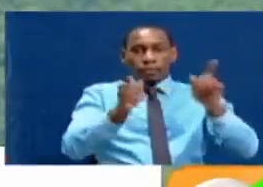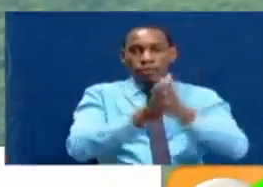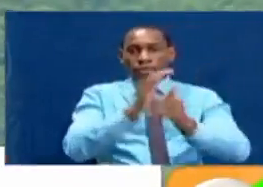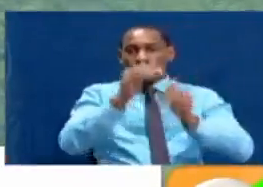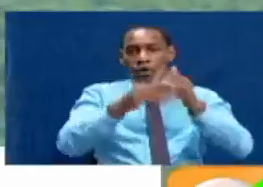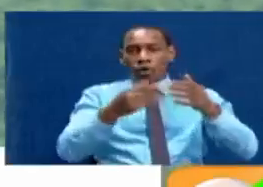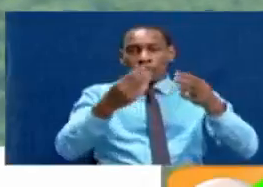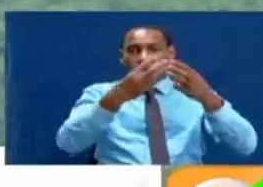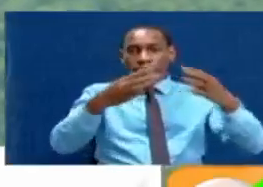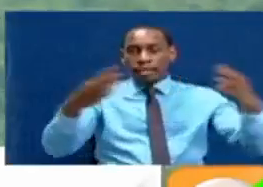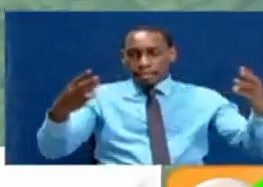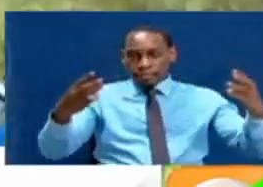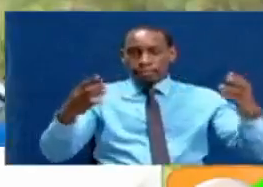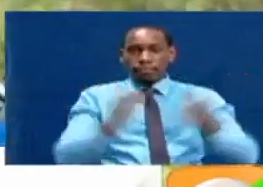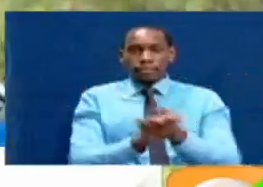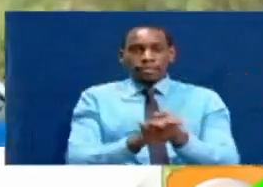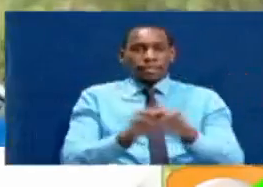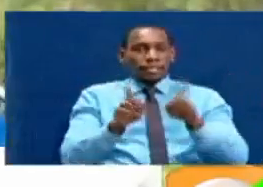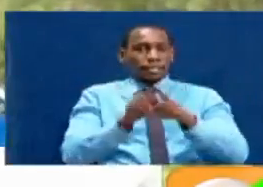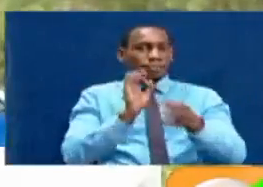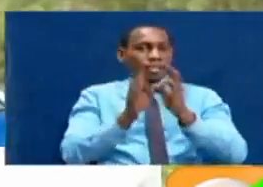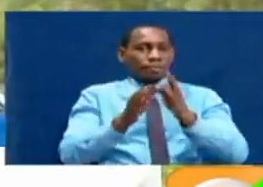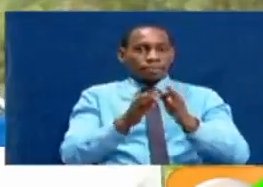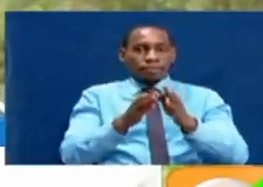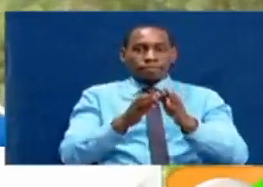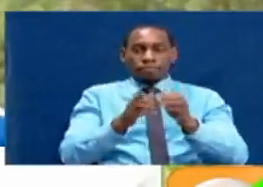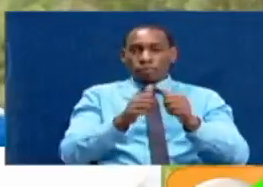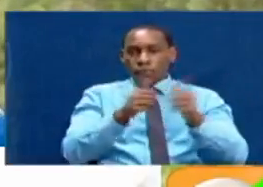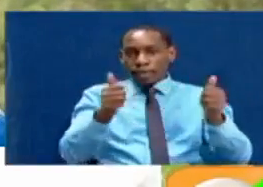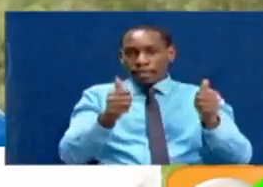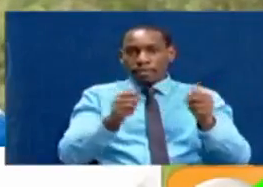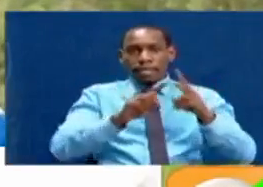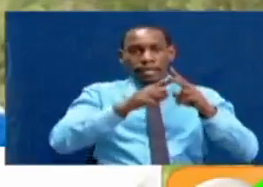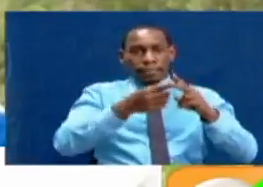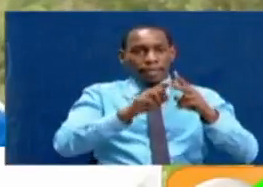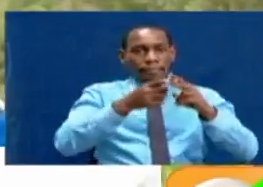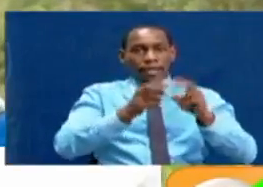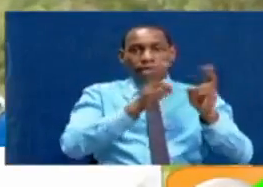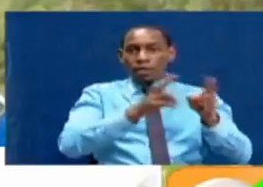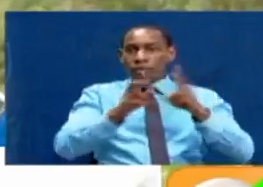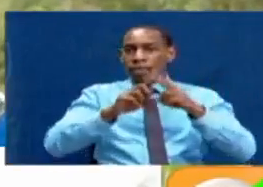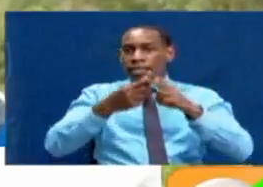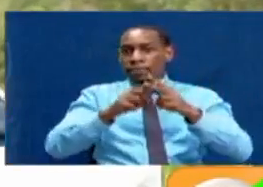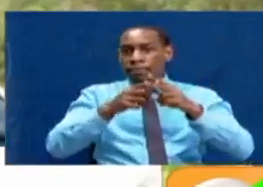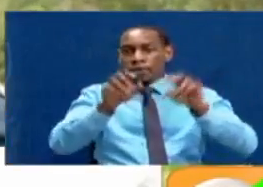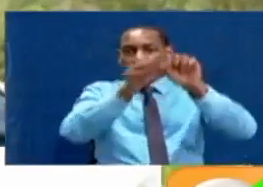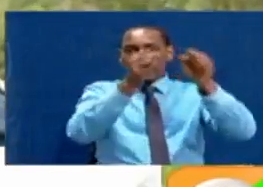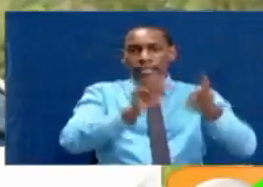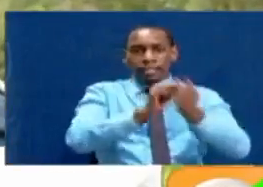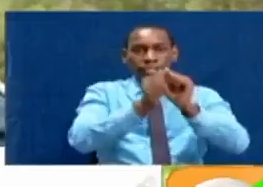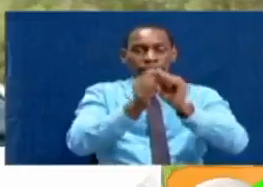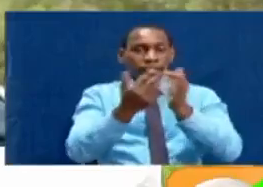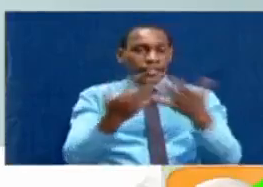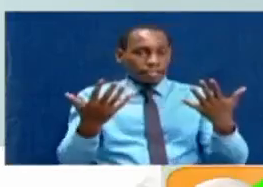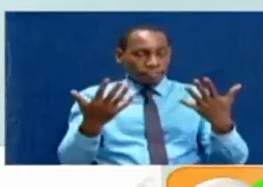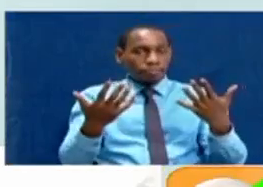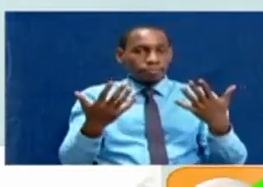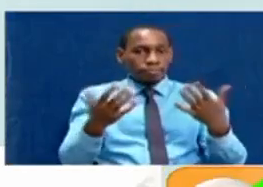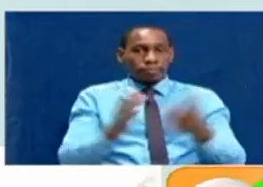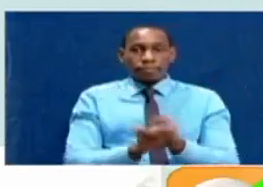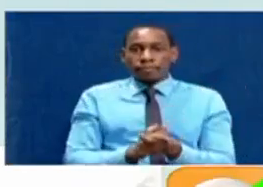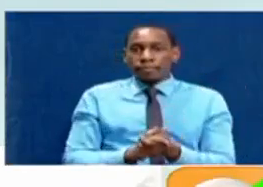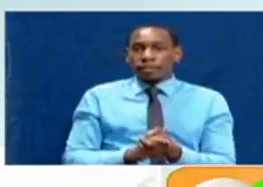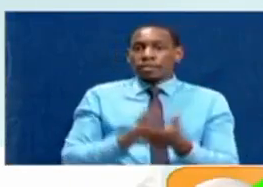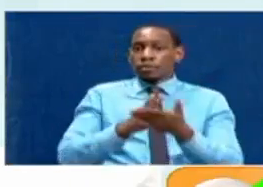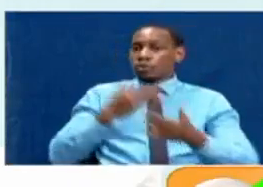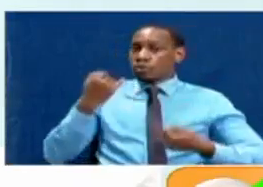line, the conductors, how they are. And if it's on live condition that we want to do now our maintenance, we usually maintain the insulators. We do change over wind insulators. There